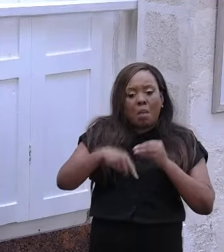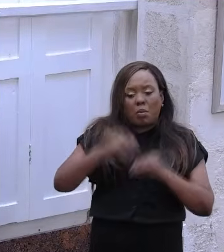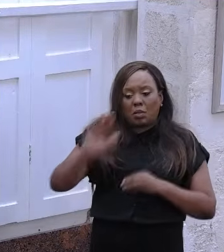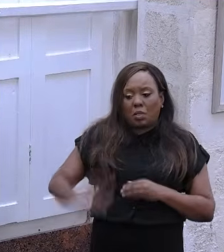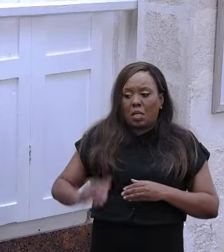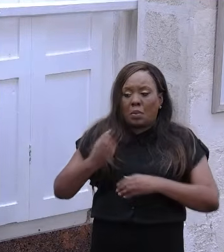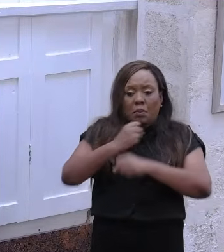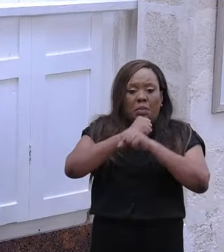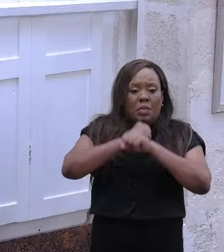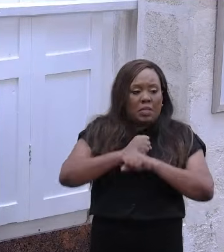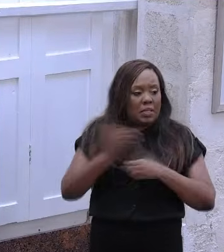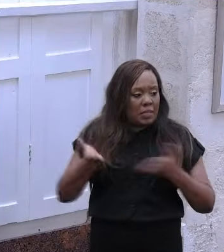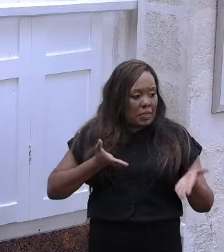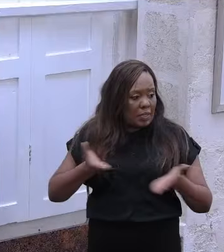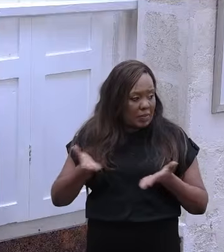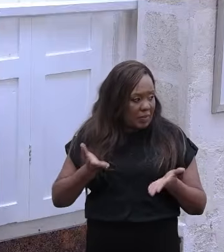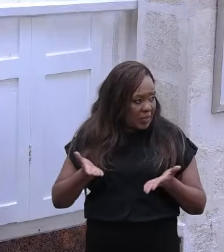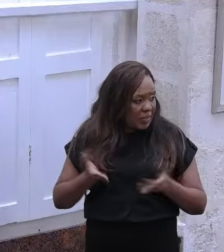age verification.